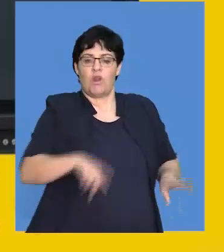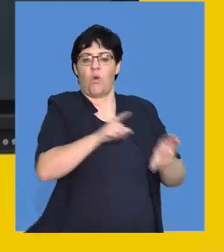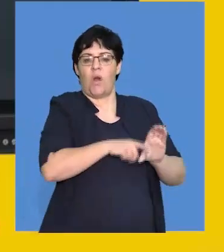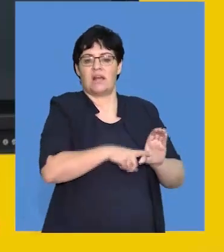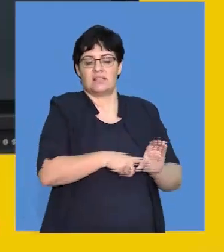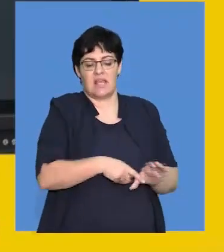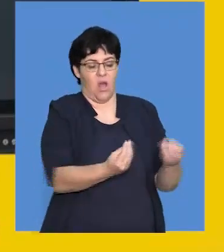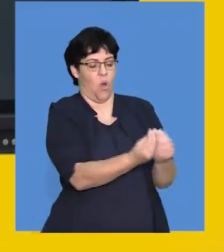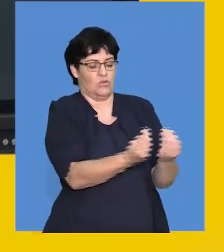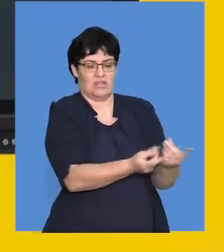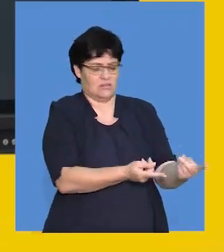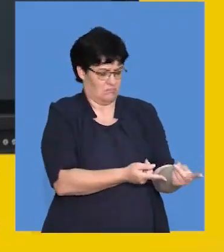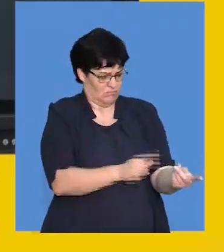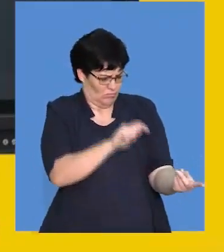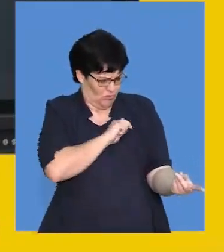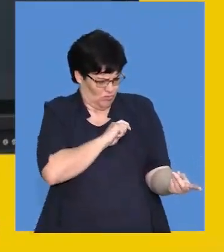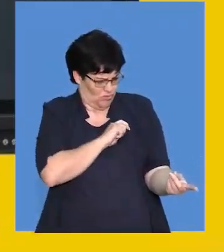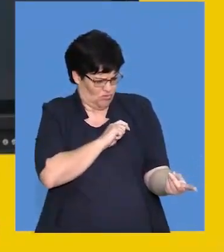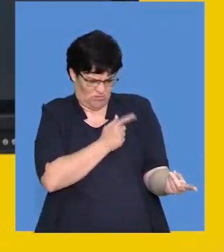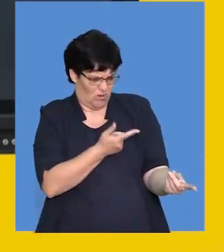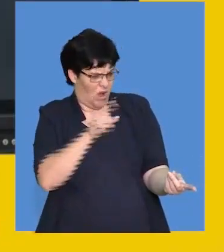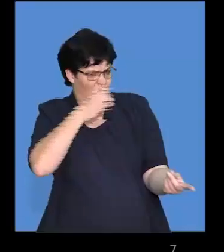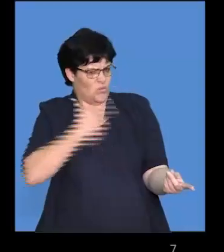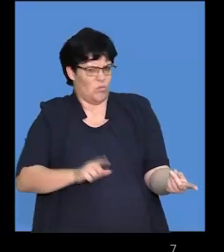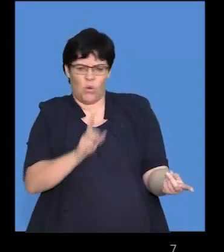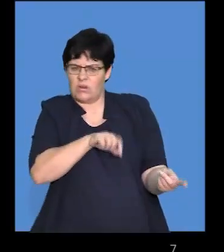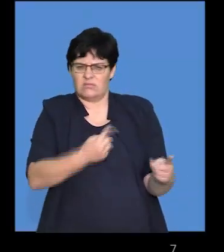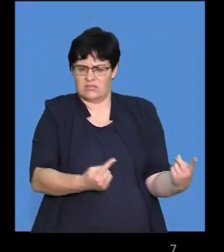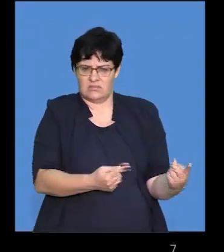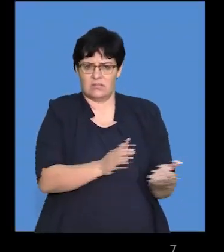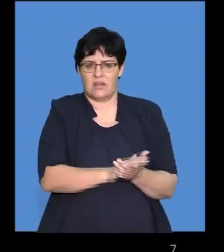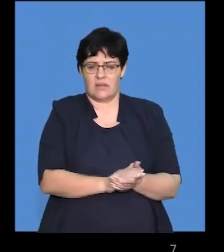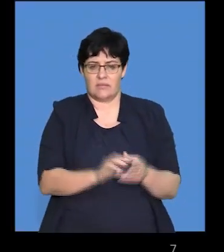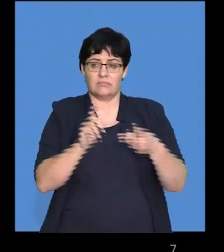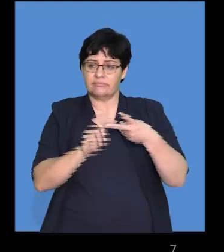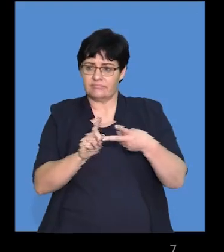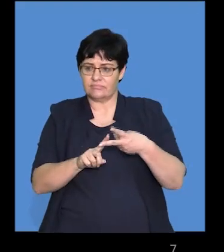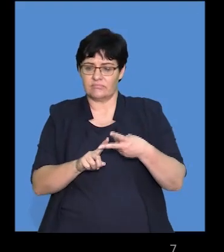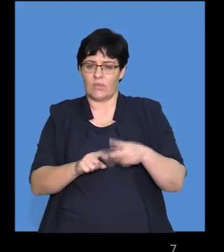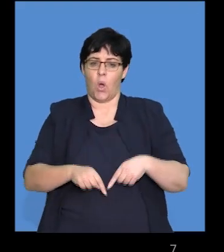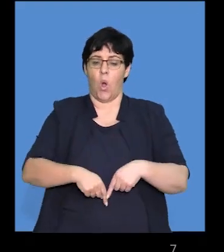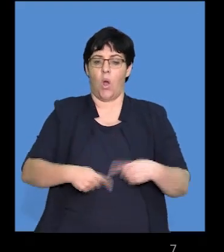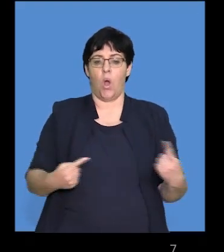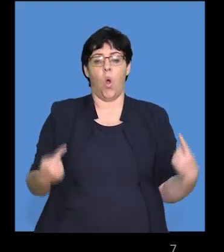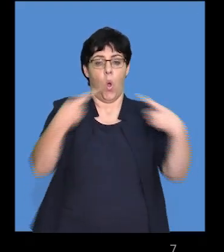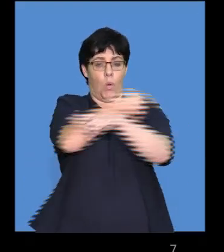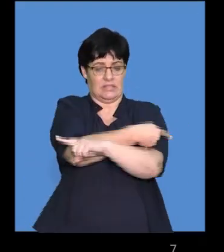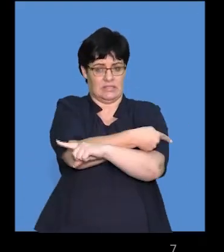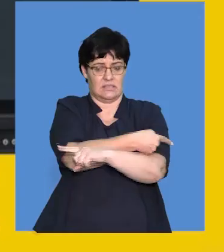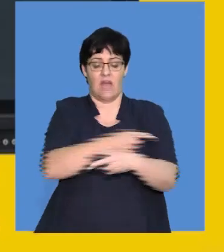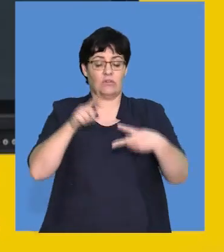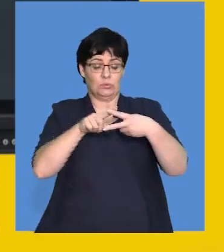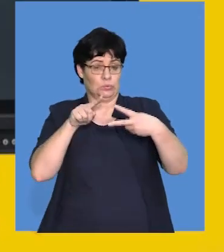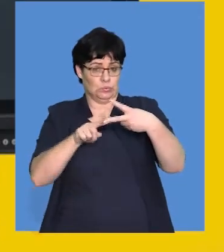to an object that doesn't have human qualities. And then opposites. Opposites, there are 2 of these figures of